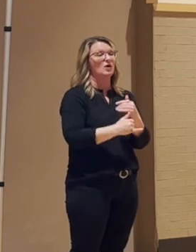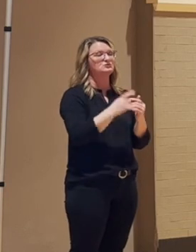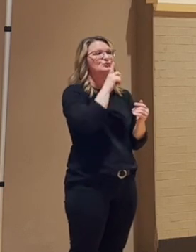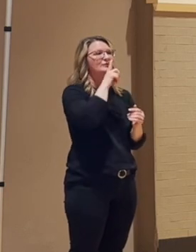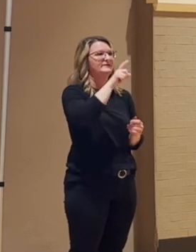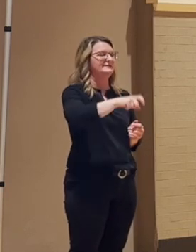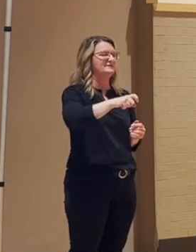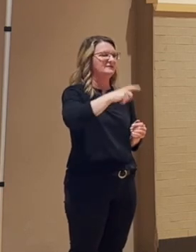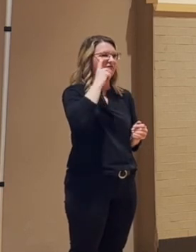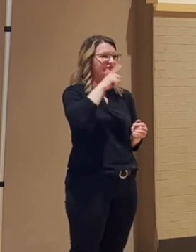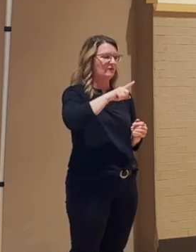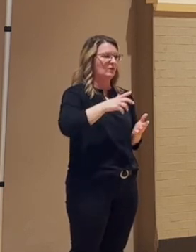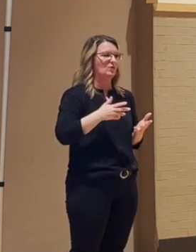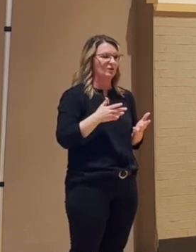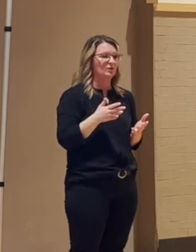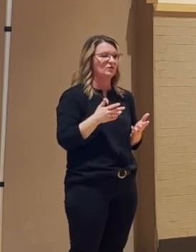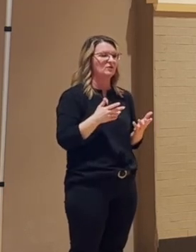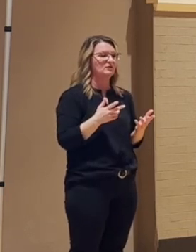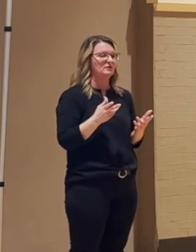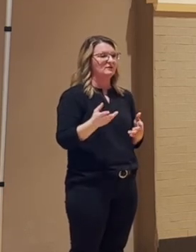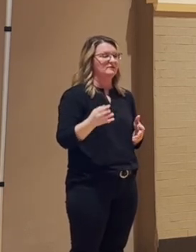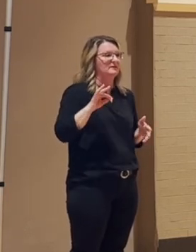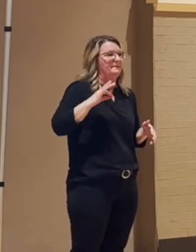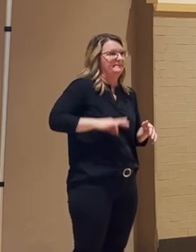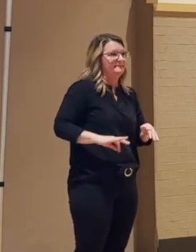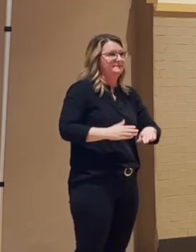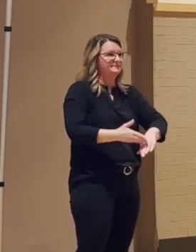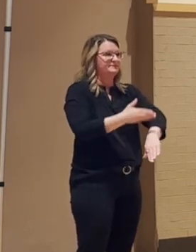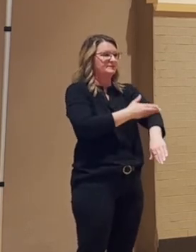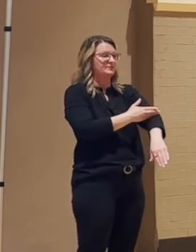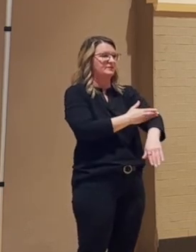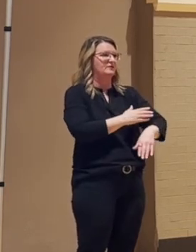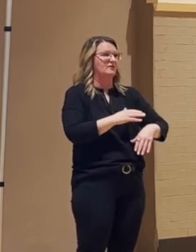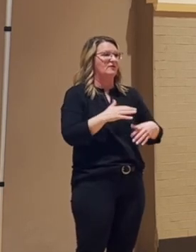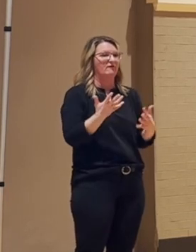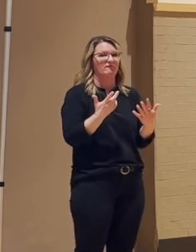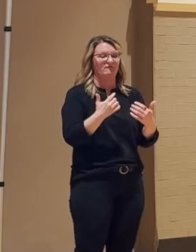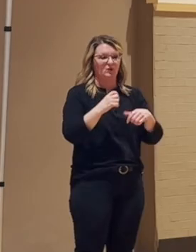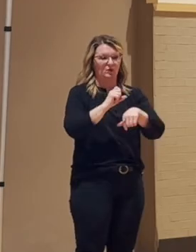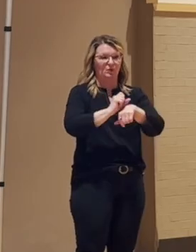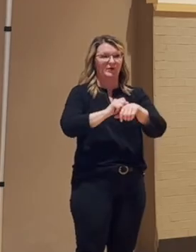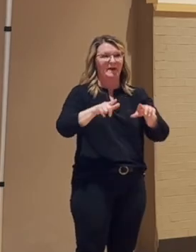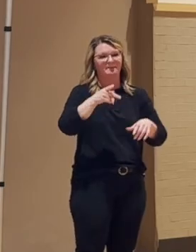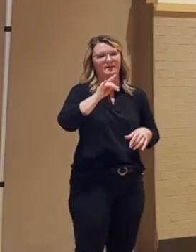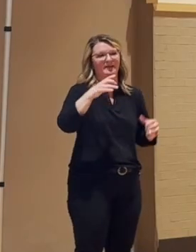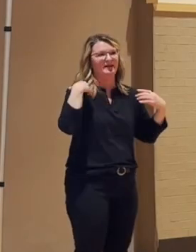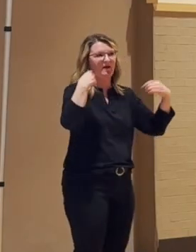needed for the betterment of our water quality and for public health.